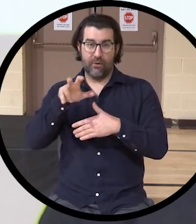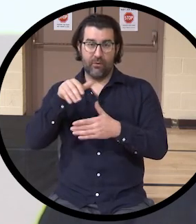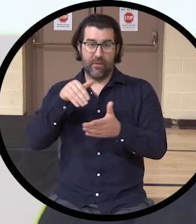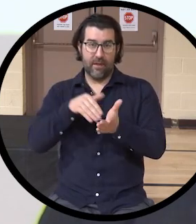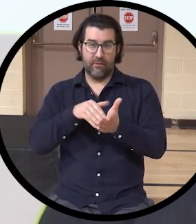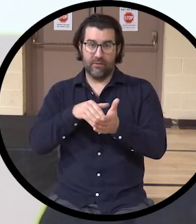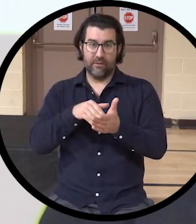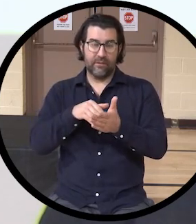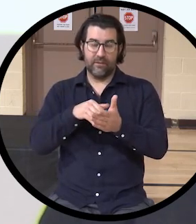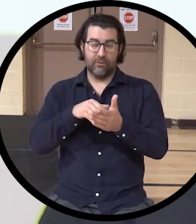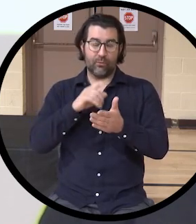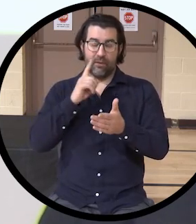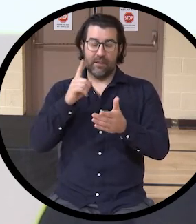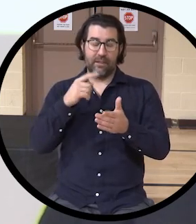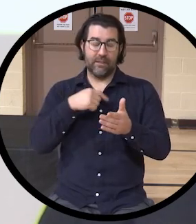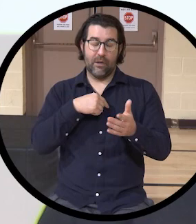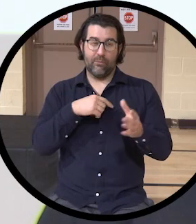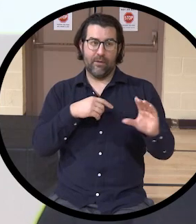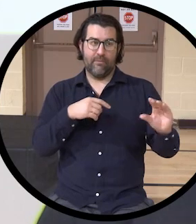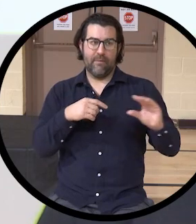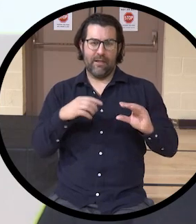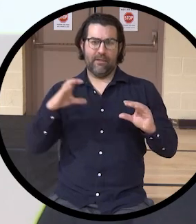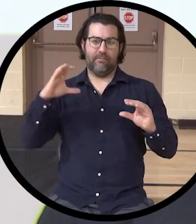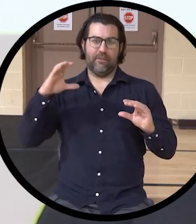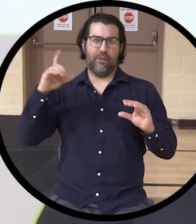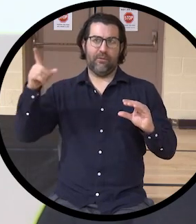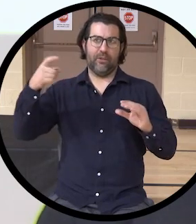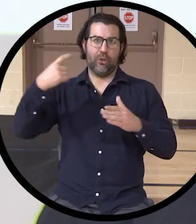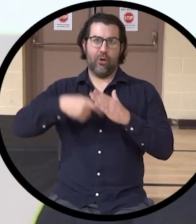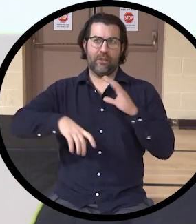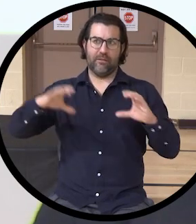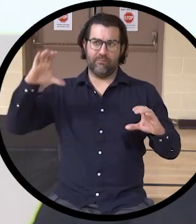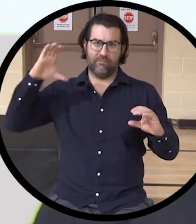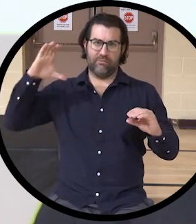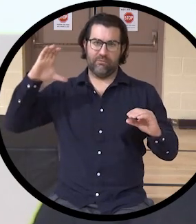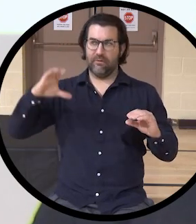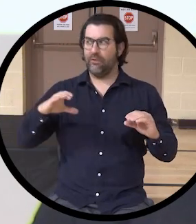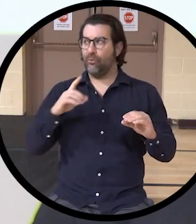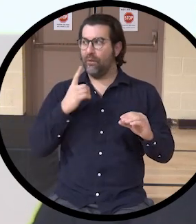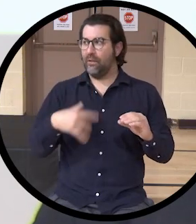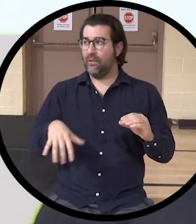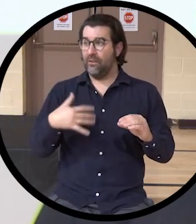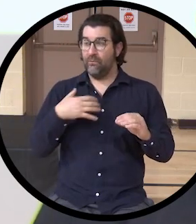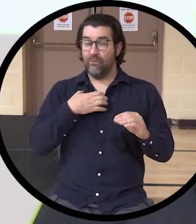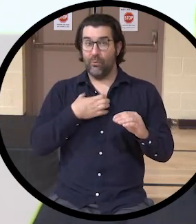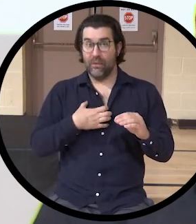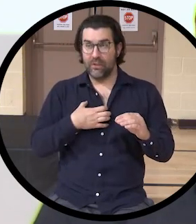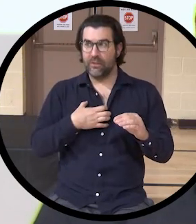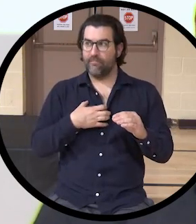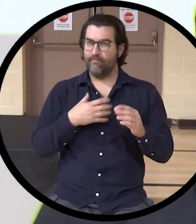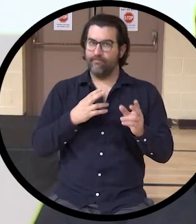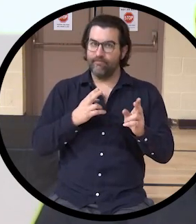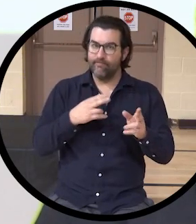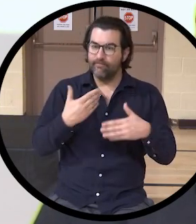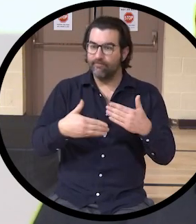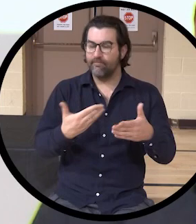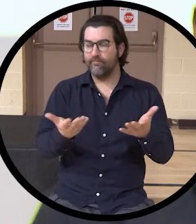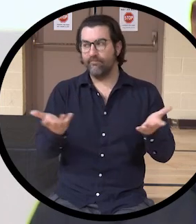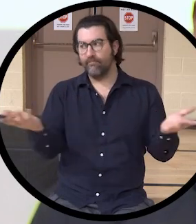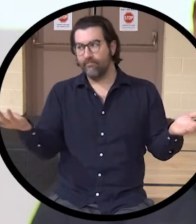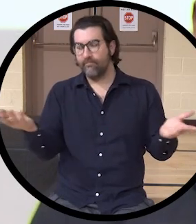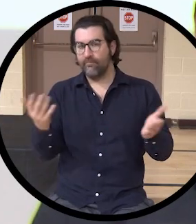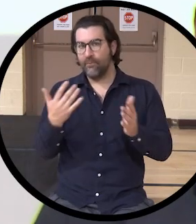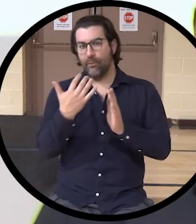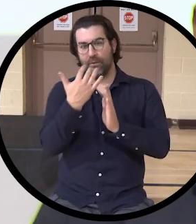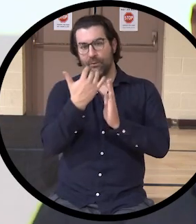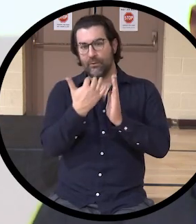totally different scale of what we can do. And we wish that we could do more to be faster. So we'll make it through the